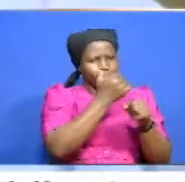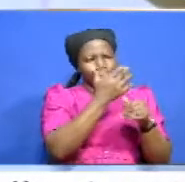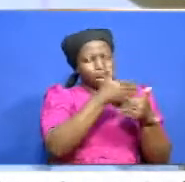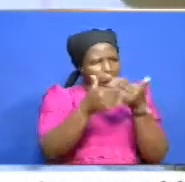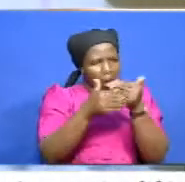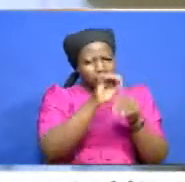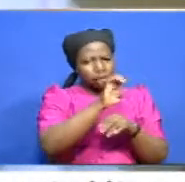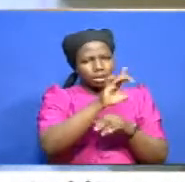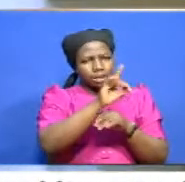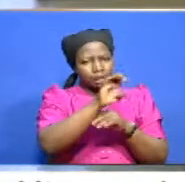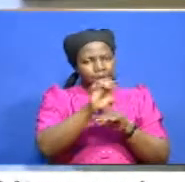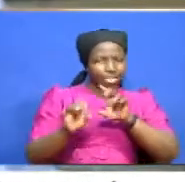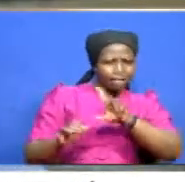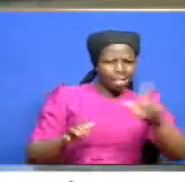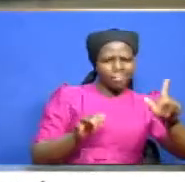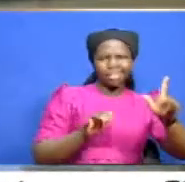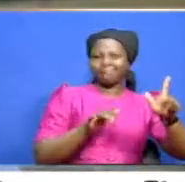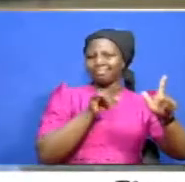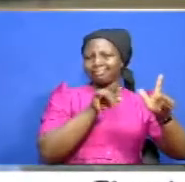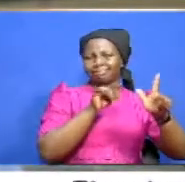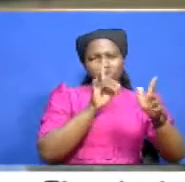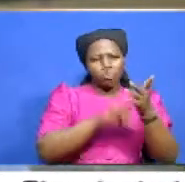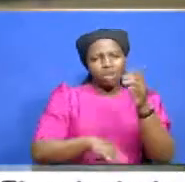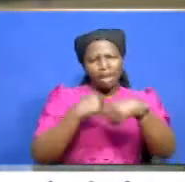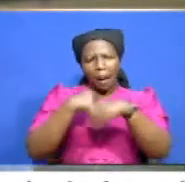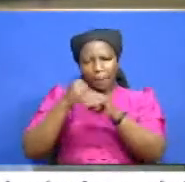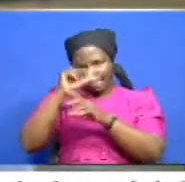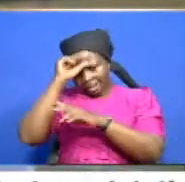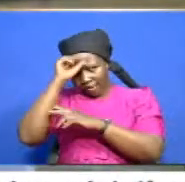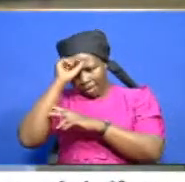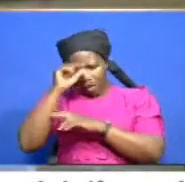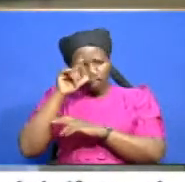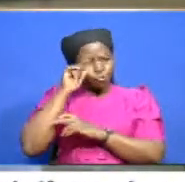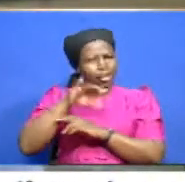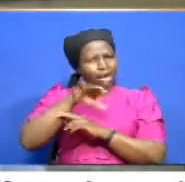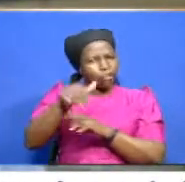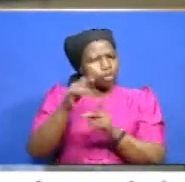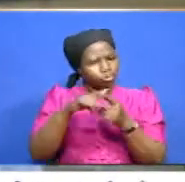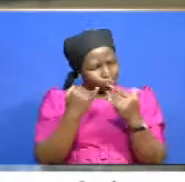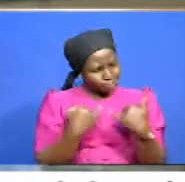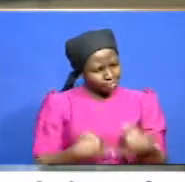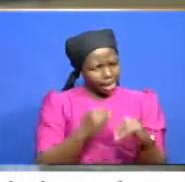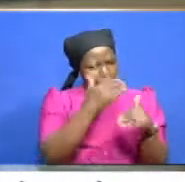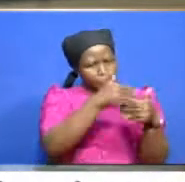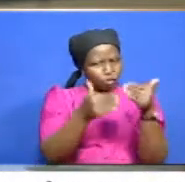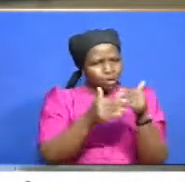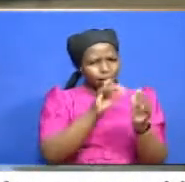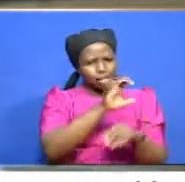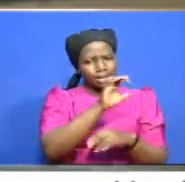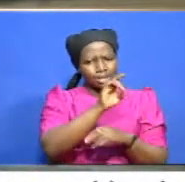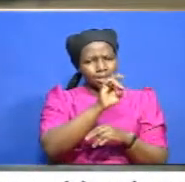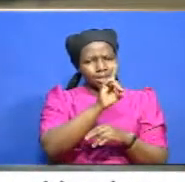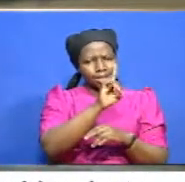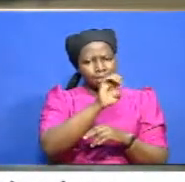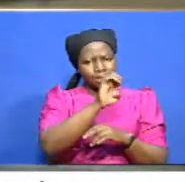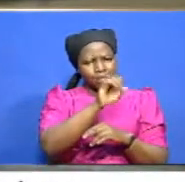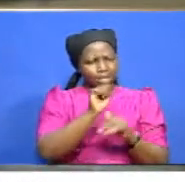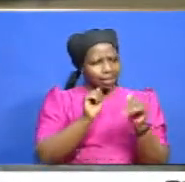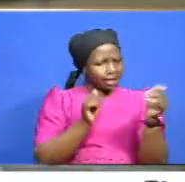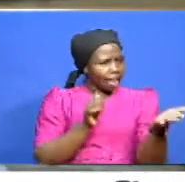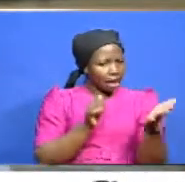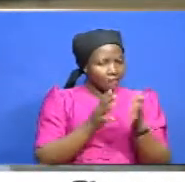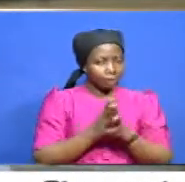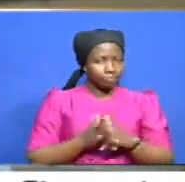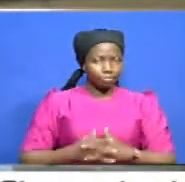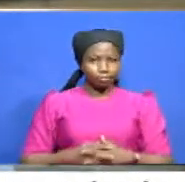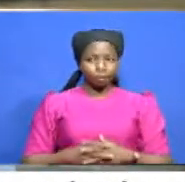exactly what initiated, what pushed the government of Mombasa County to try and build an ECD here at Mwakirunge. Yes, I think